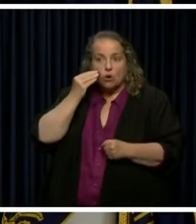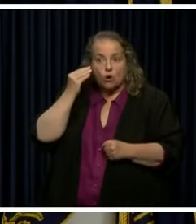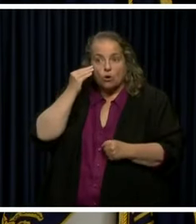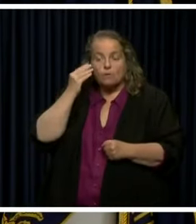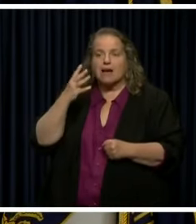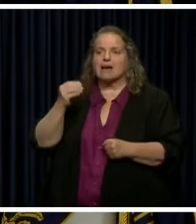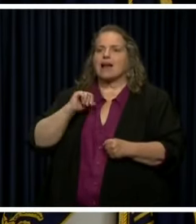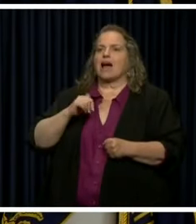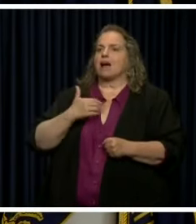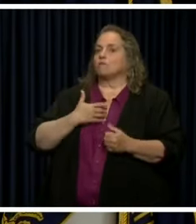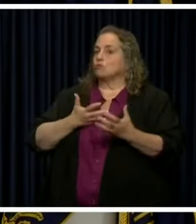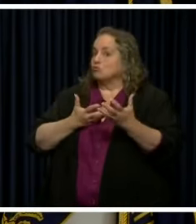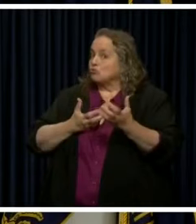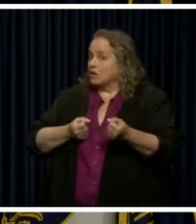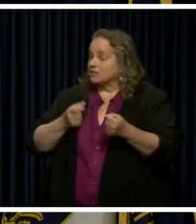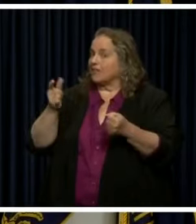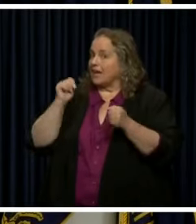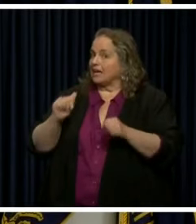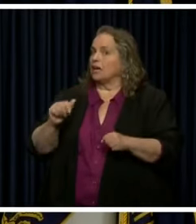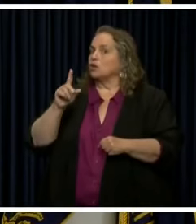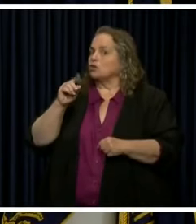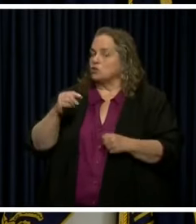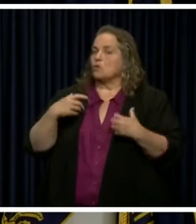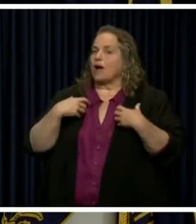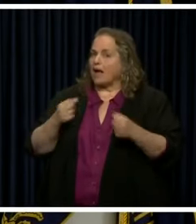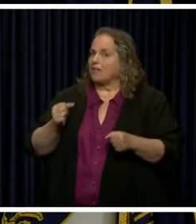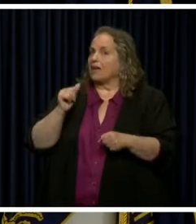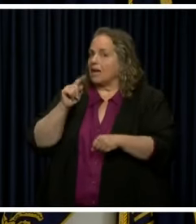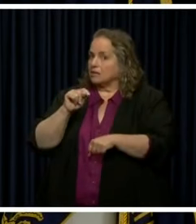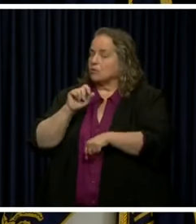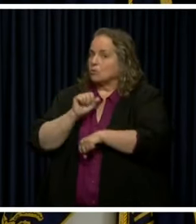and I have trust that they can do healthy at work.